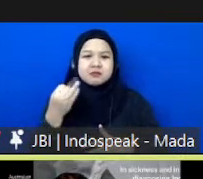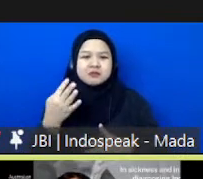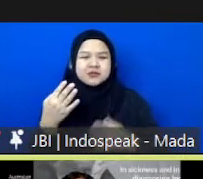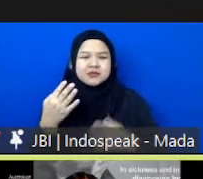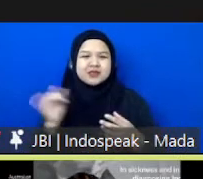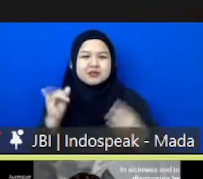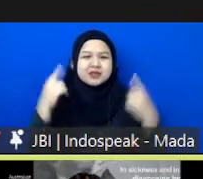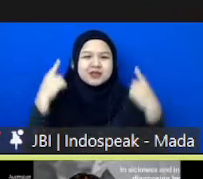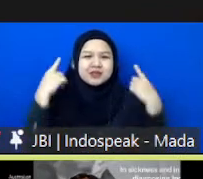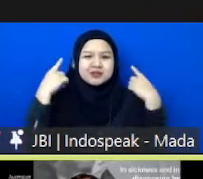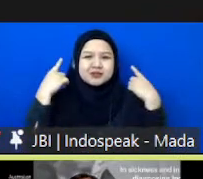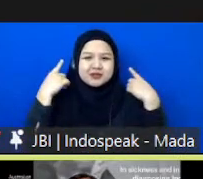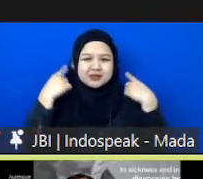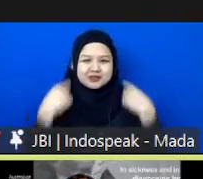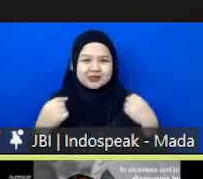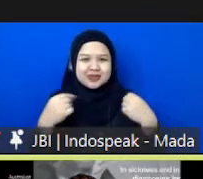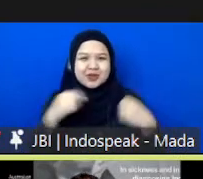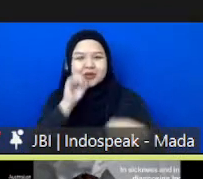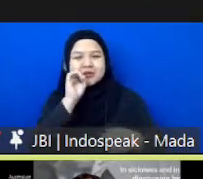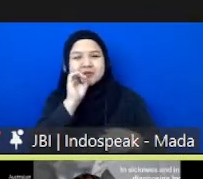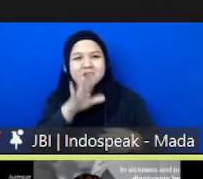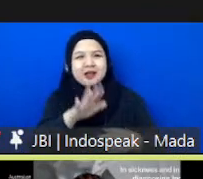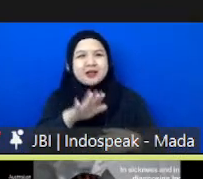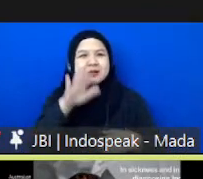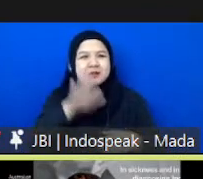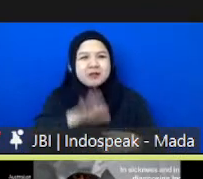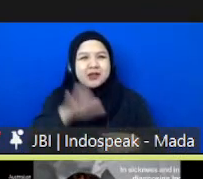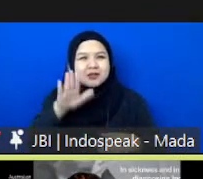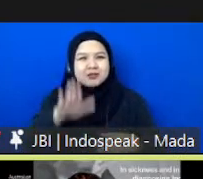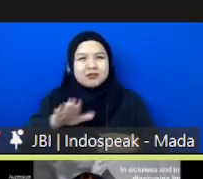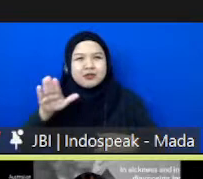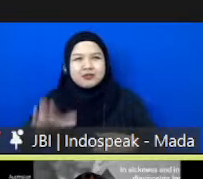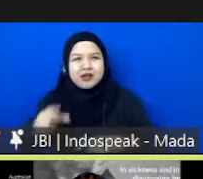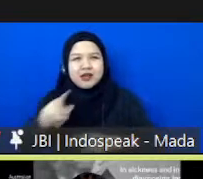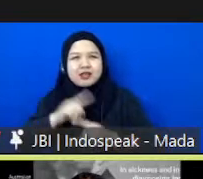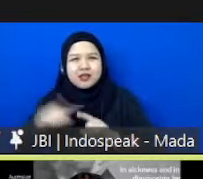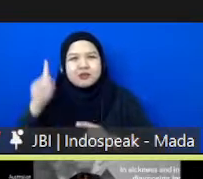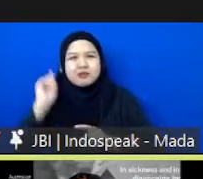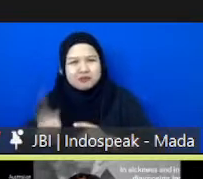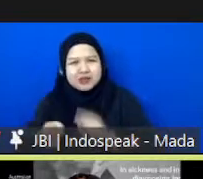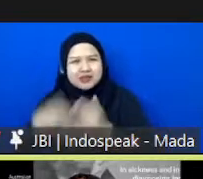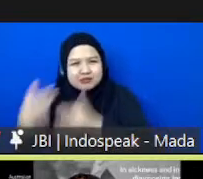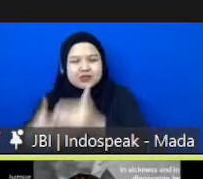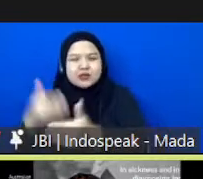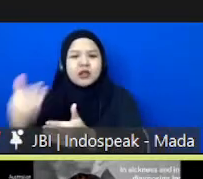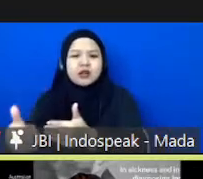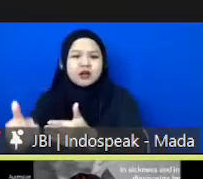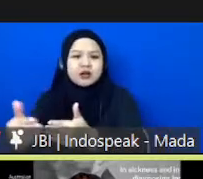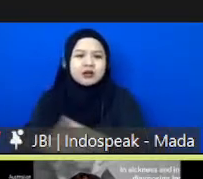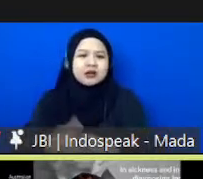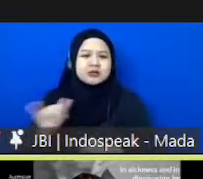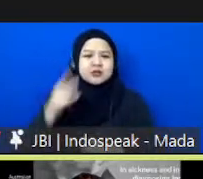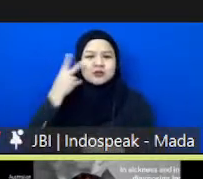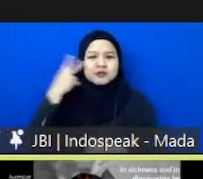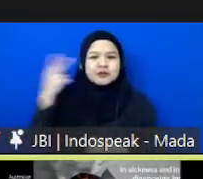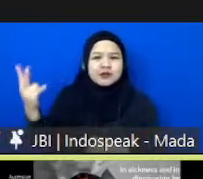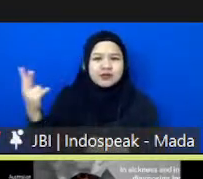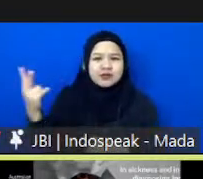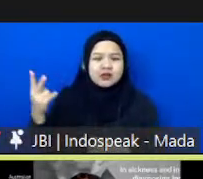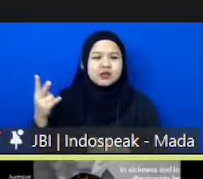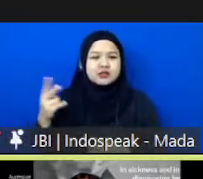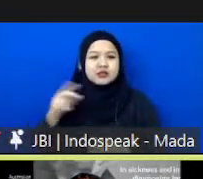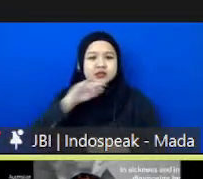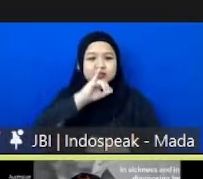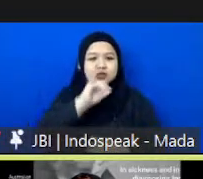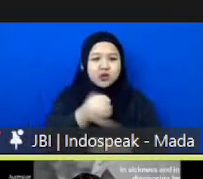Alon-alon asal kelakon, right? You can see on the graph how it took like from March to January this year